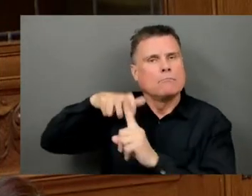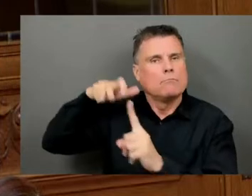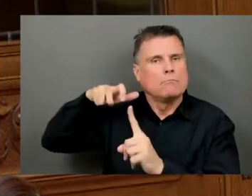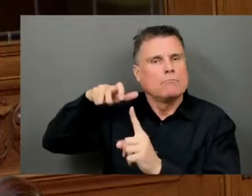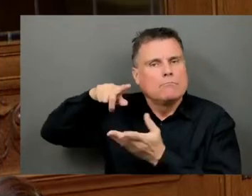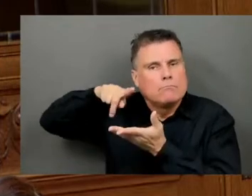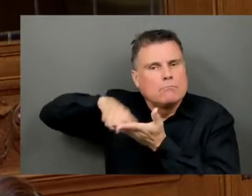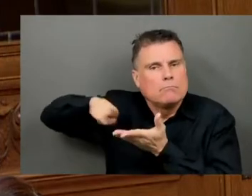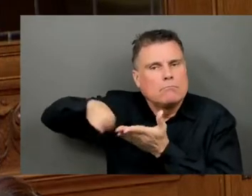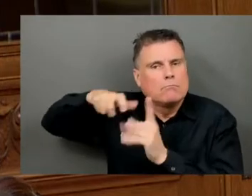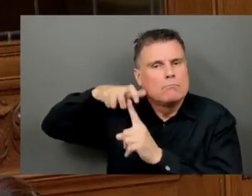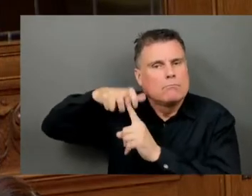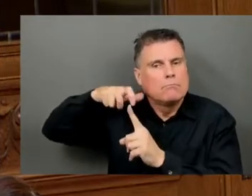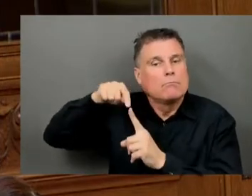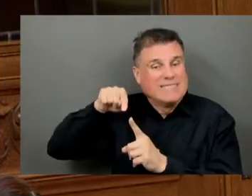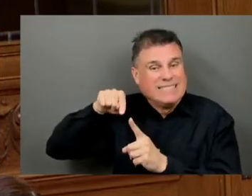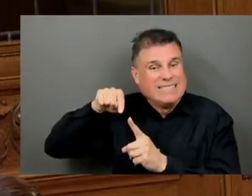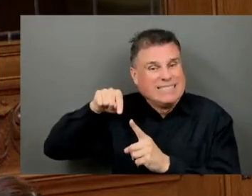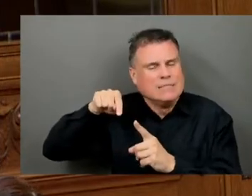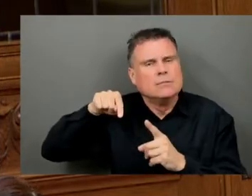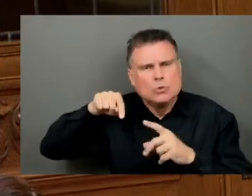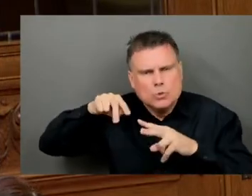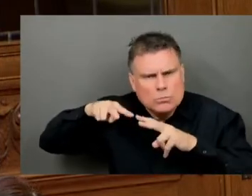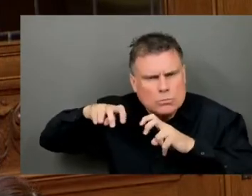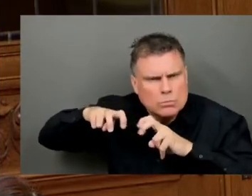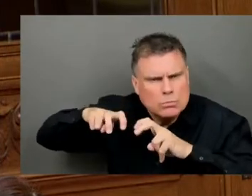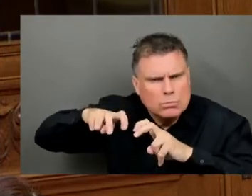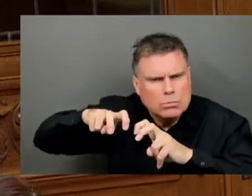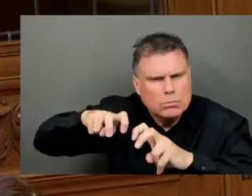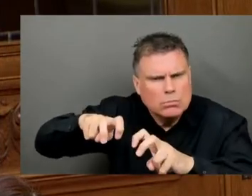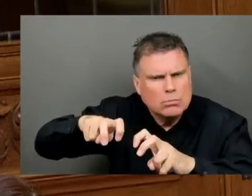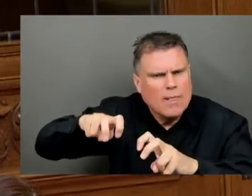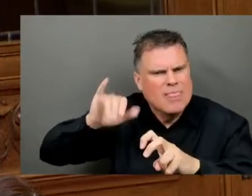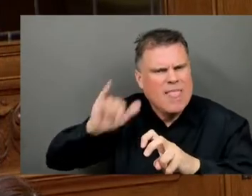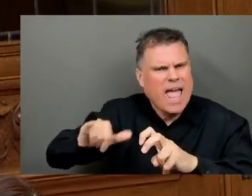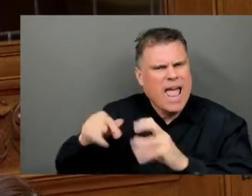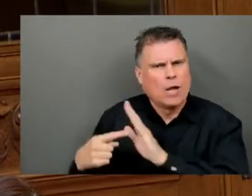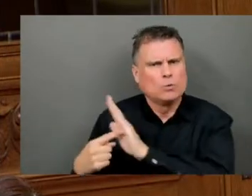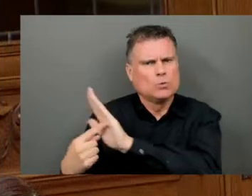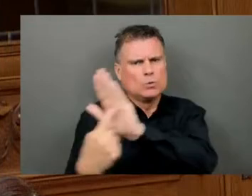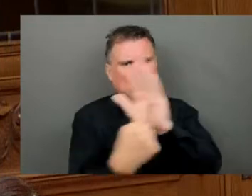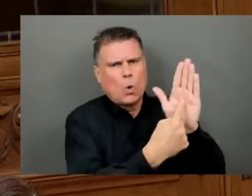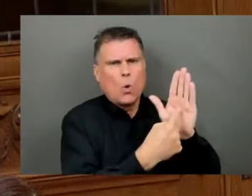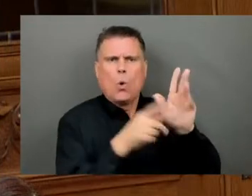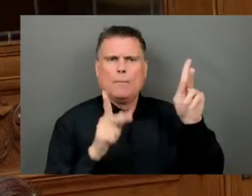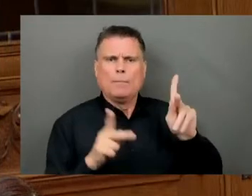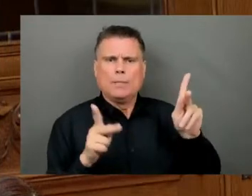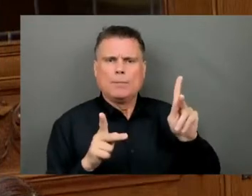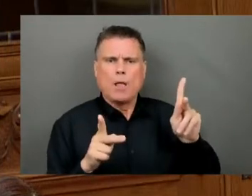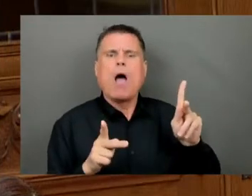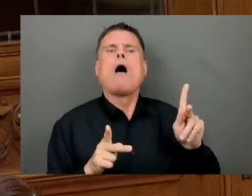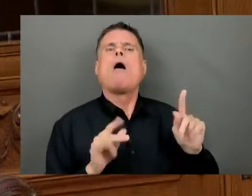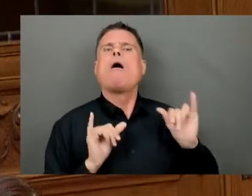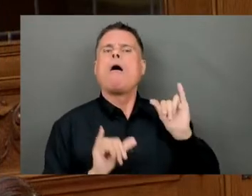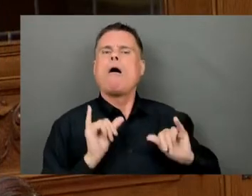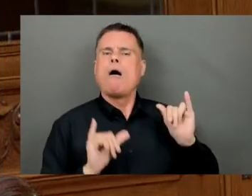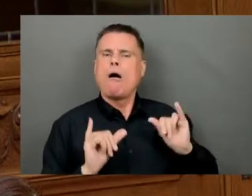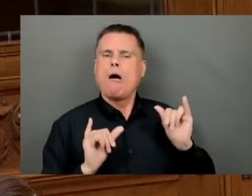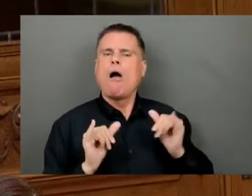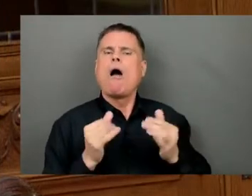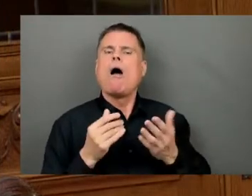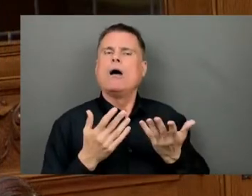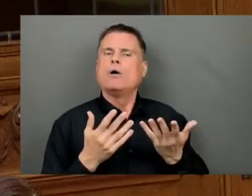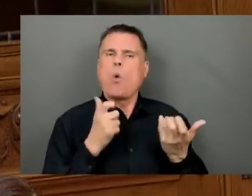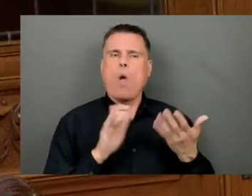it says to the voters is that they have something to hide. They have something to hide.